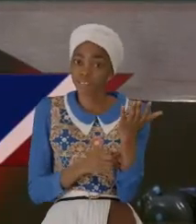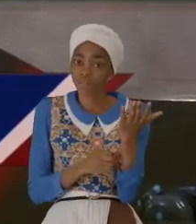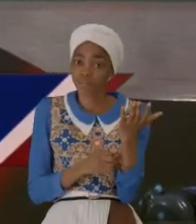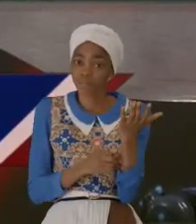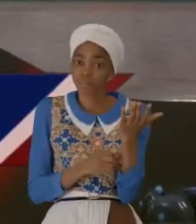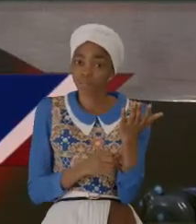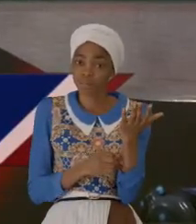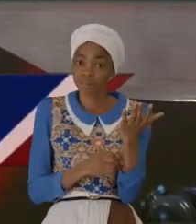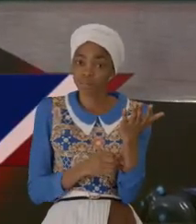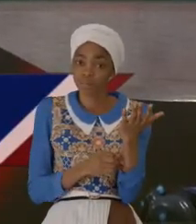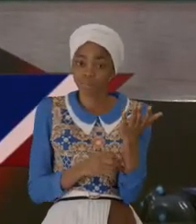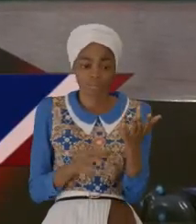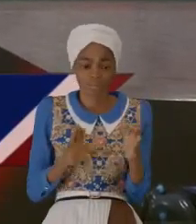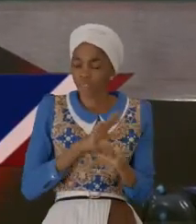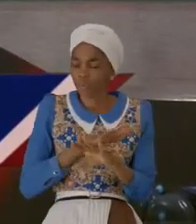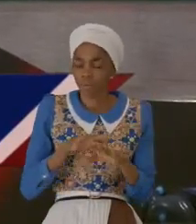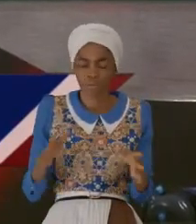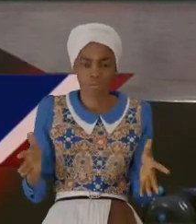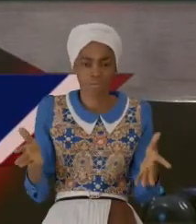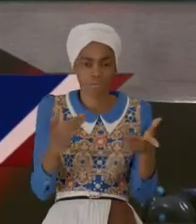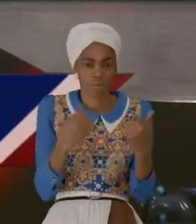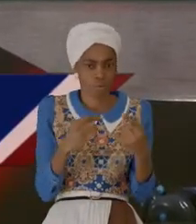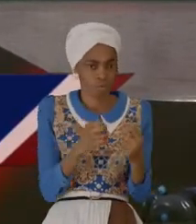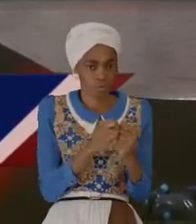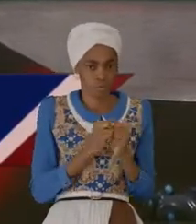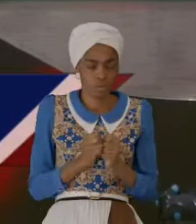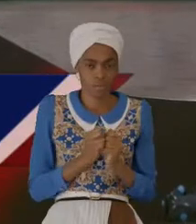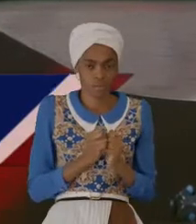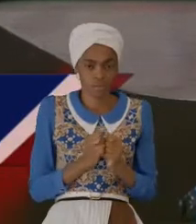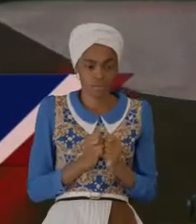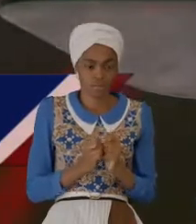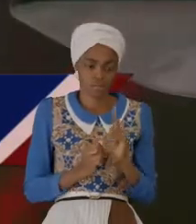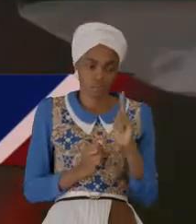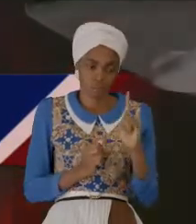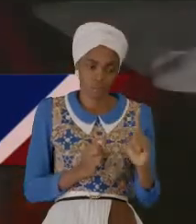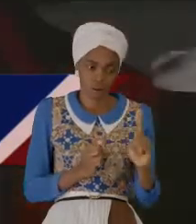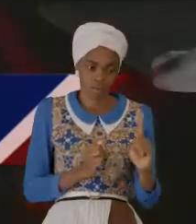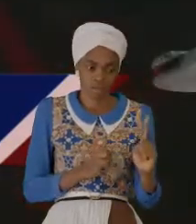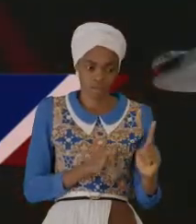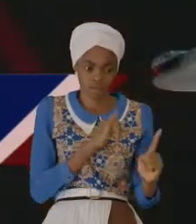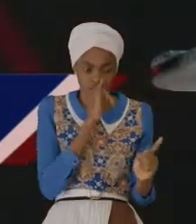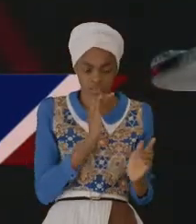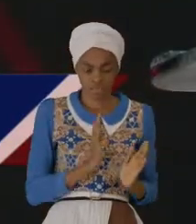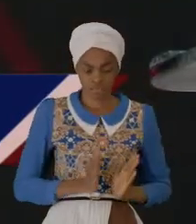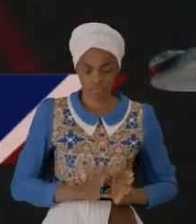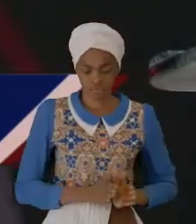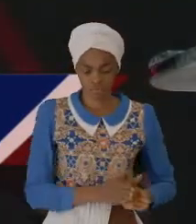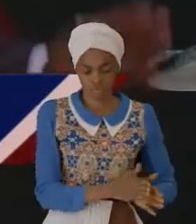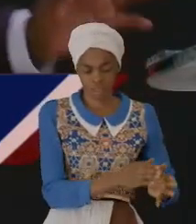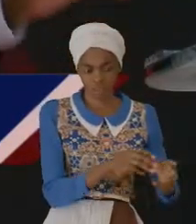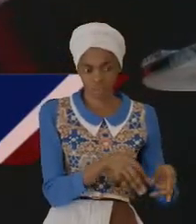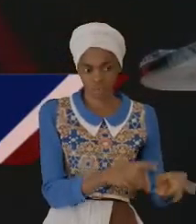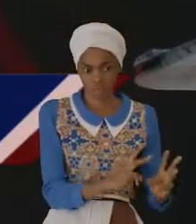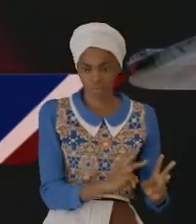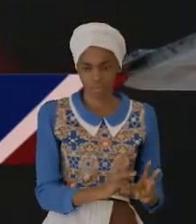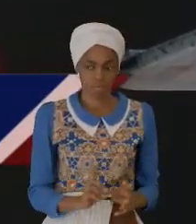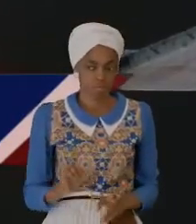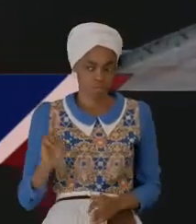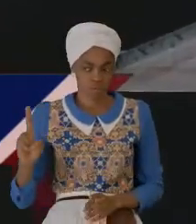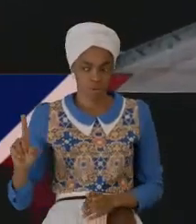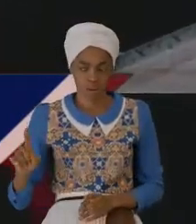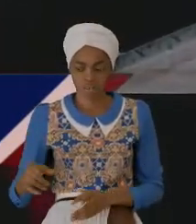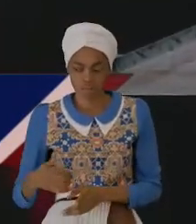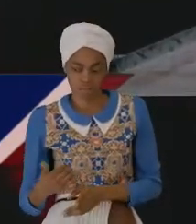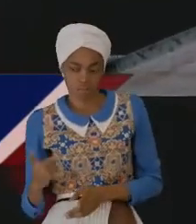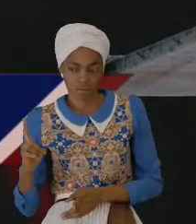do not come together one is the narrow way the other one is the